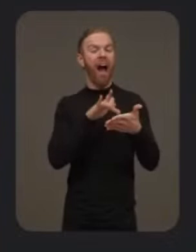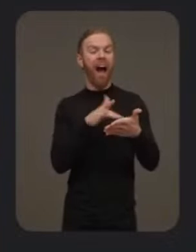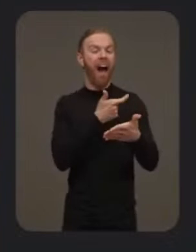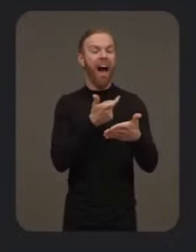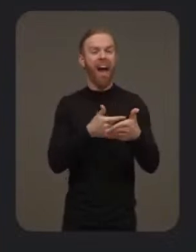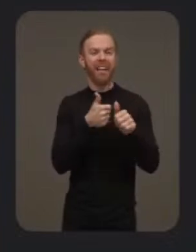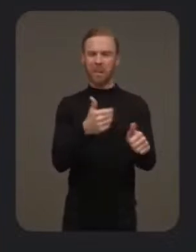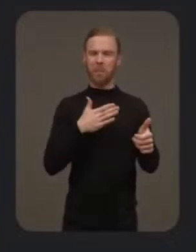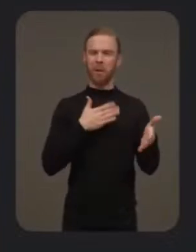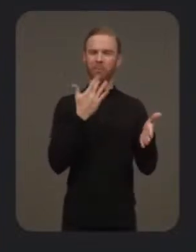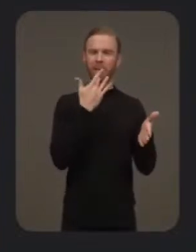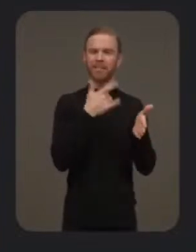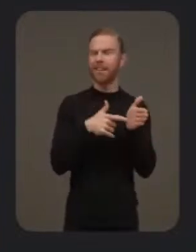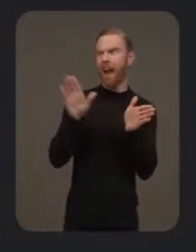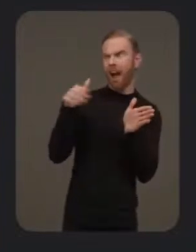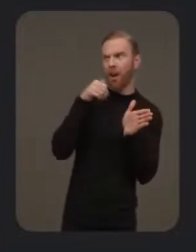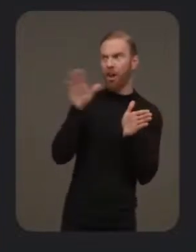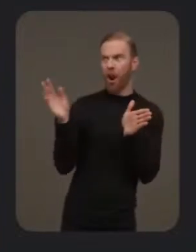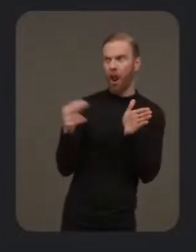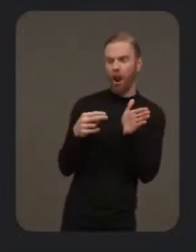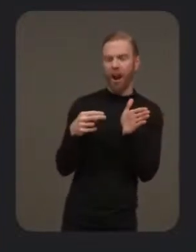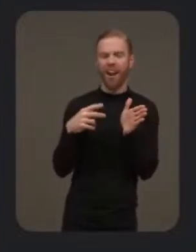were like, hey, girl. I